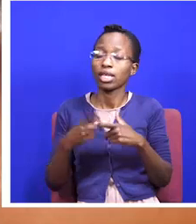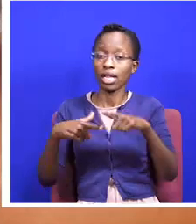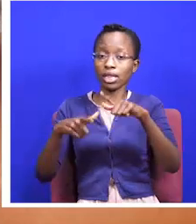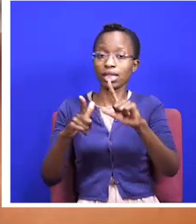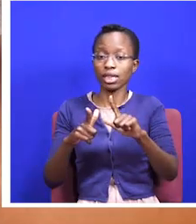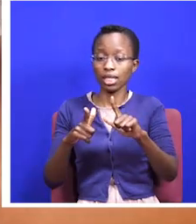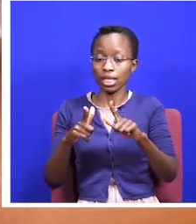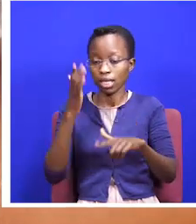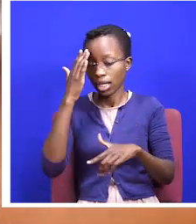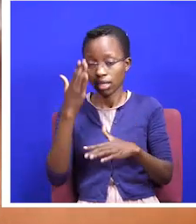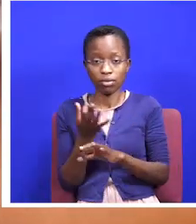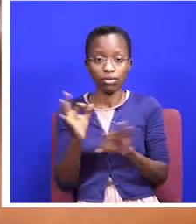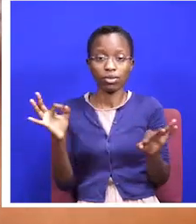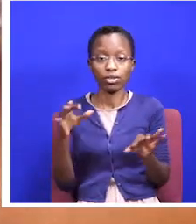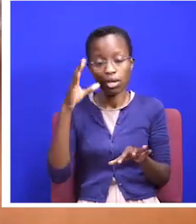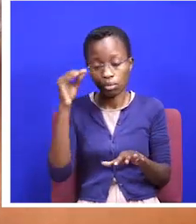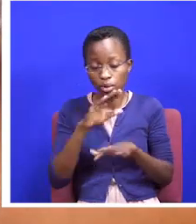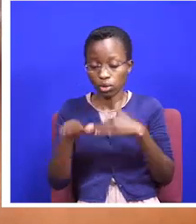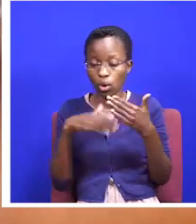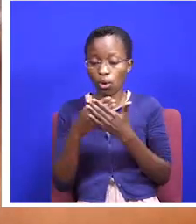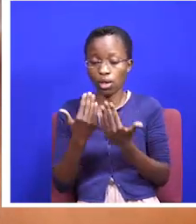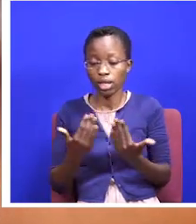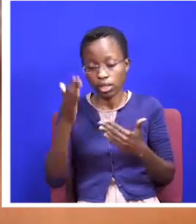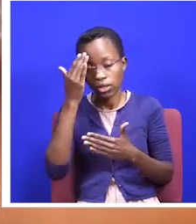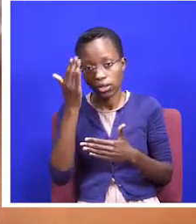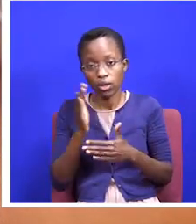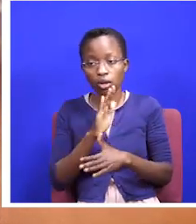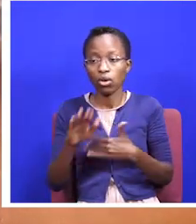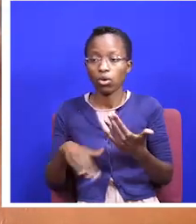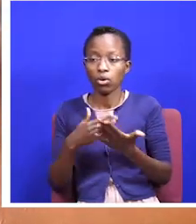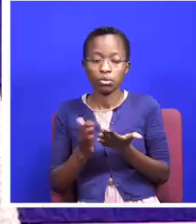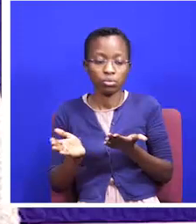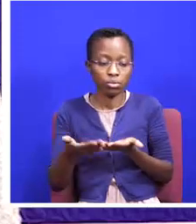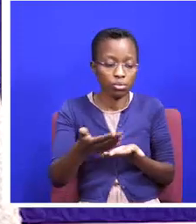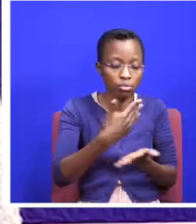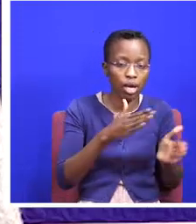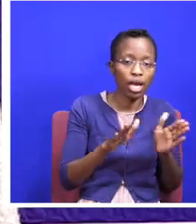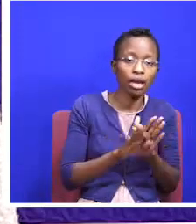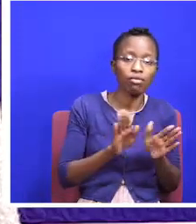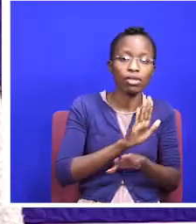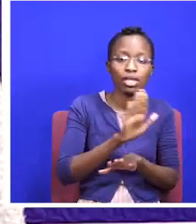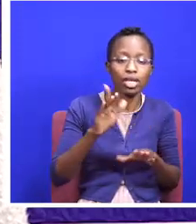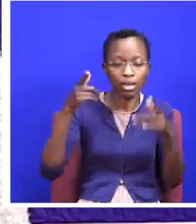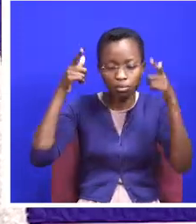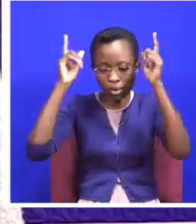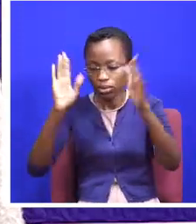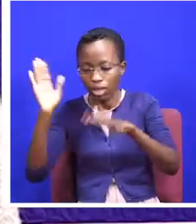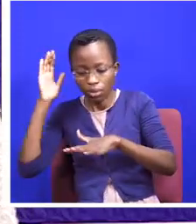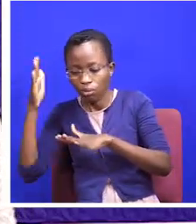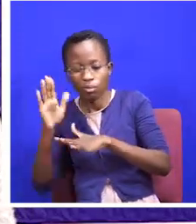them go. So Moses and the children of Israel got everything that they owned,